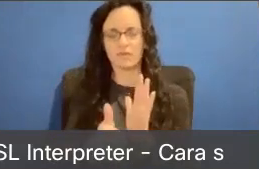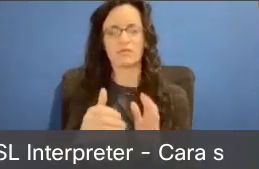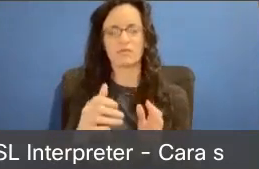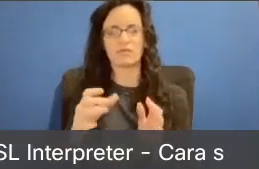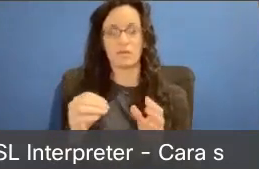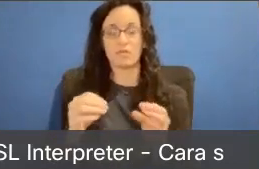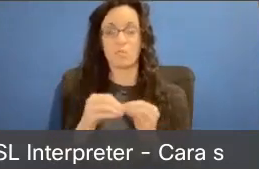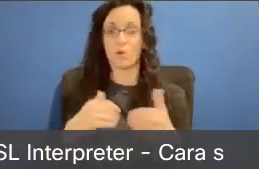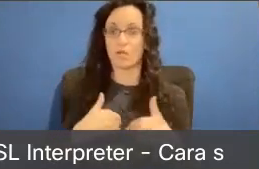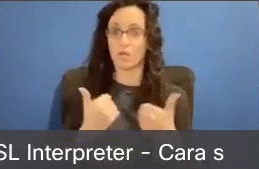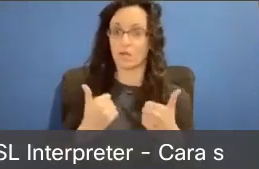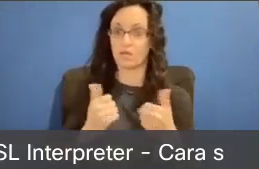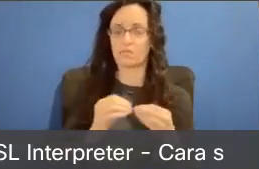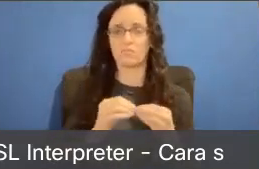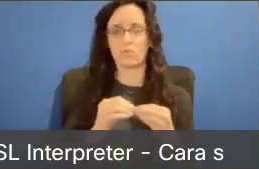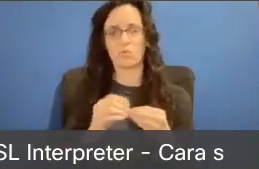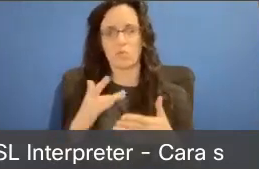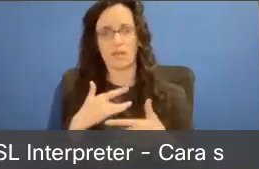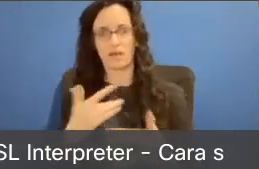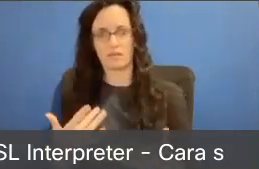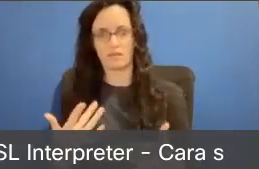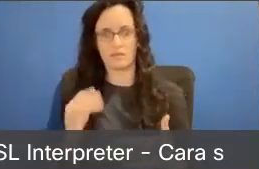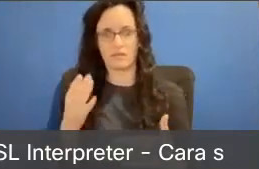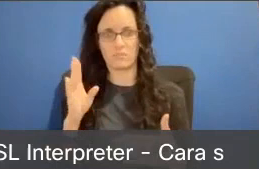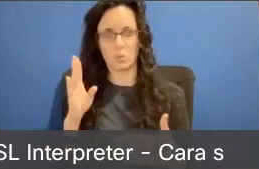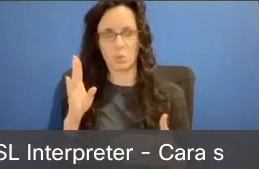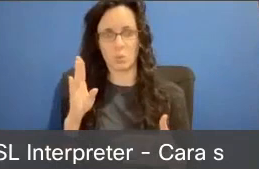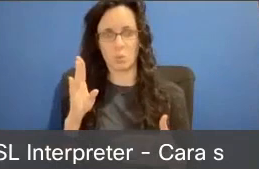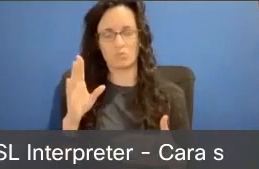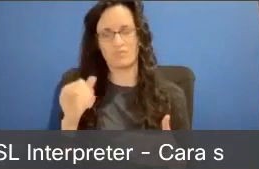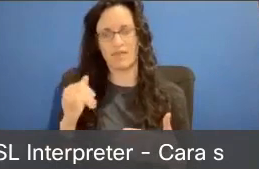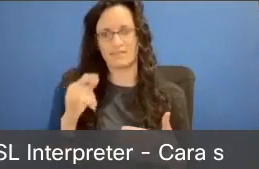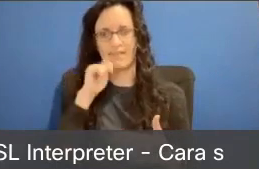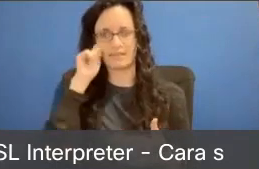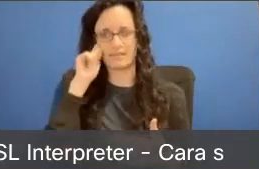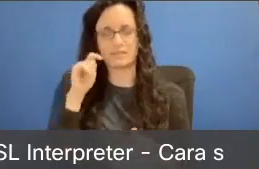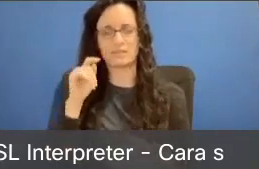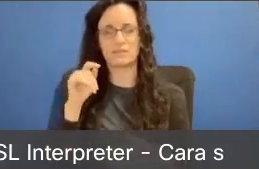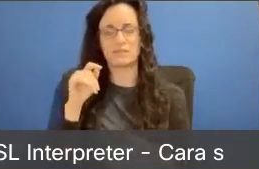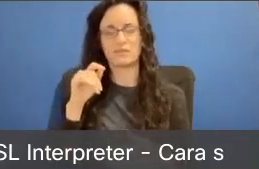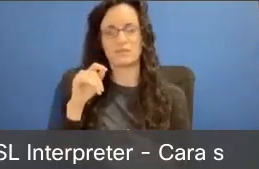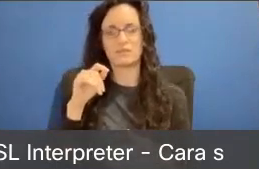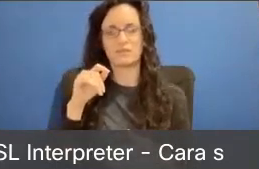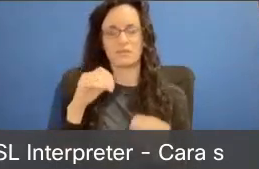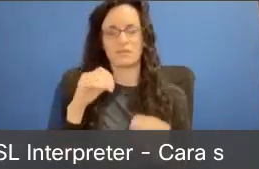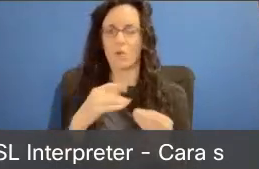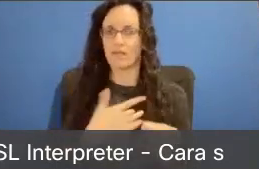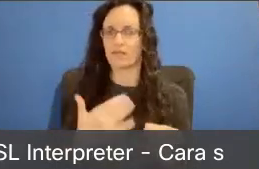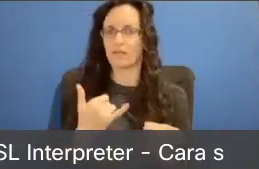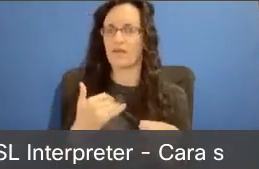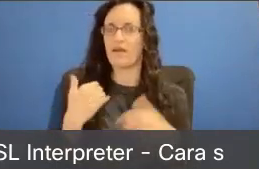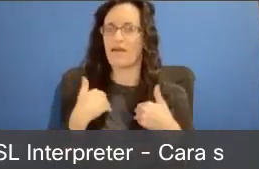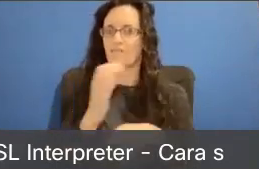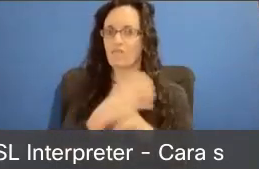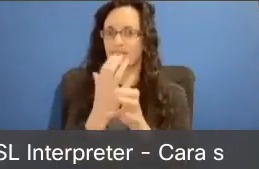younger the person was, the greater the likelihood. That blue line was adolescence, right? Greater the likelihood that there was some crisis the day on which